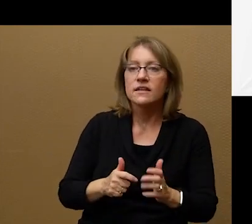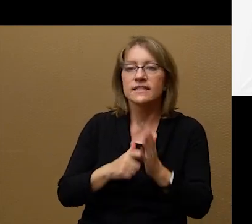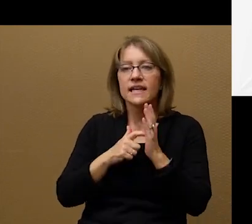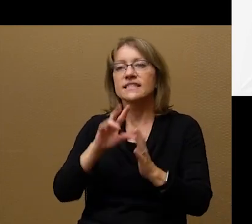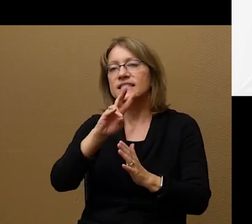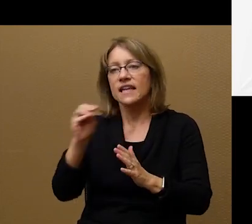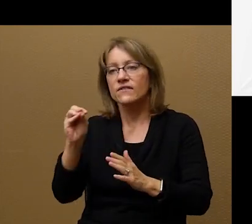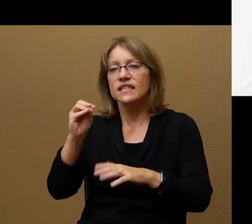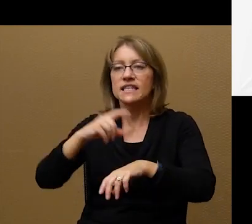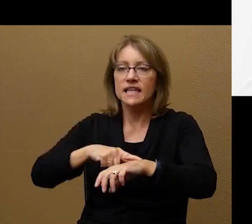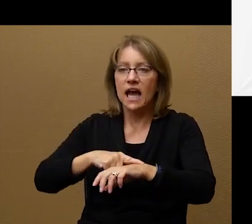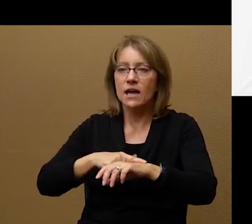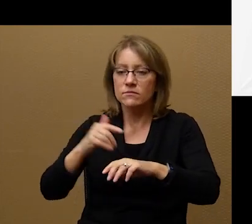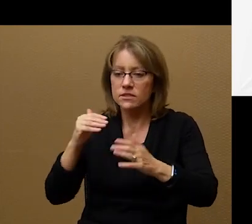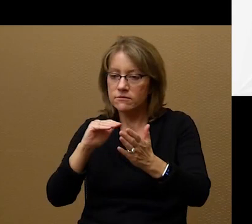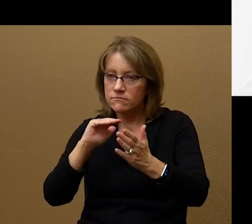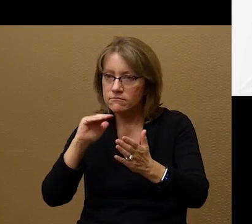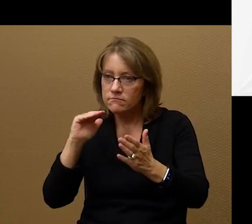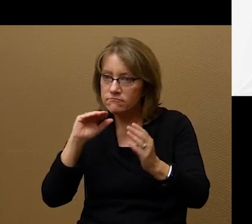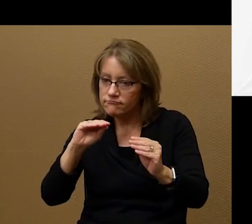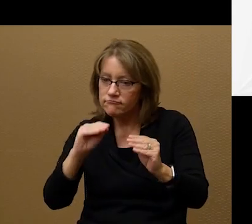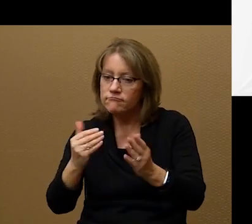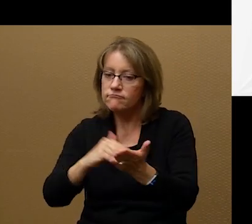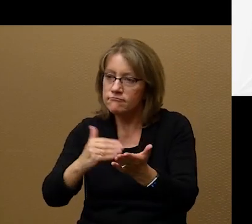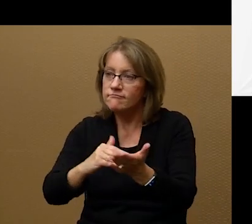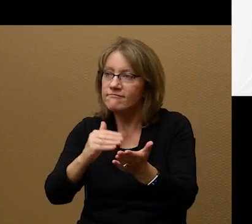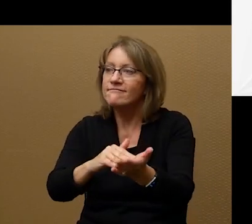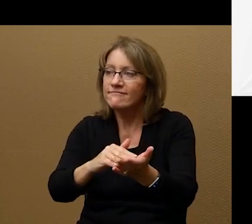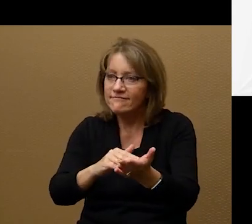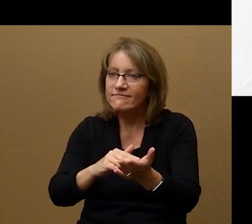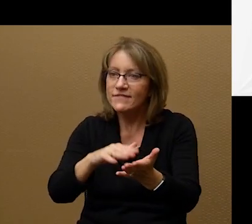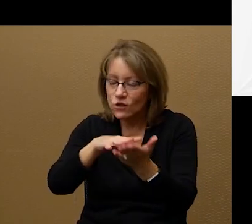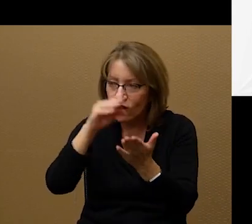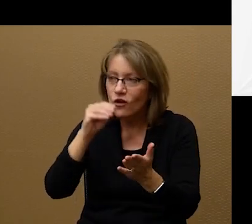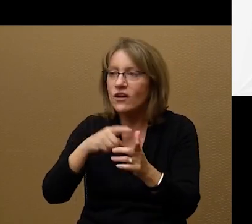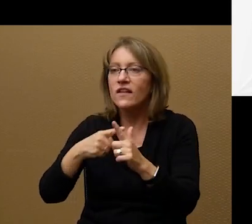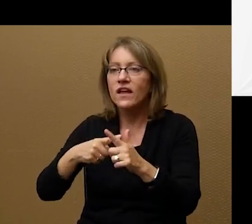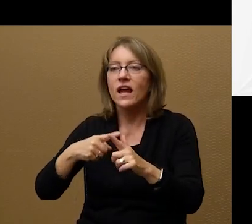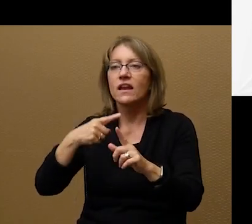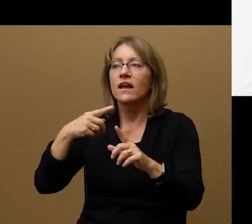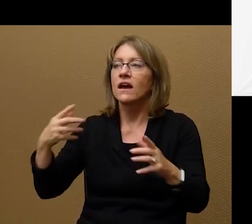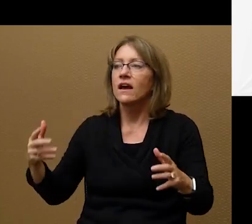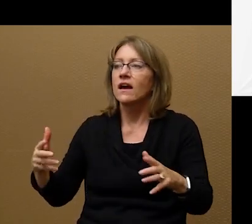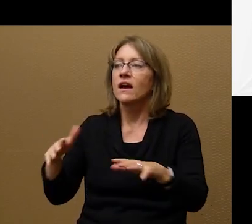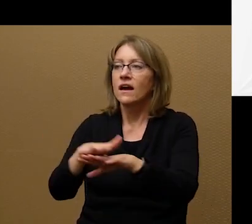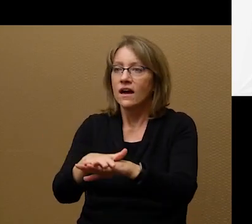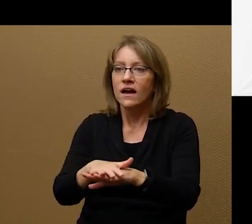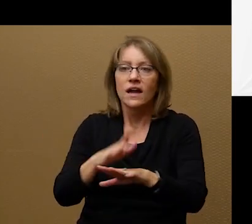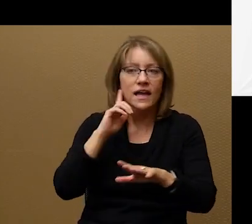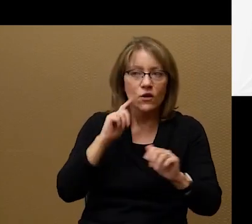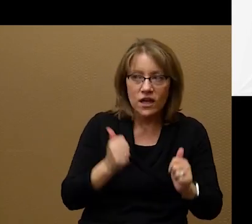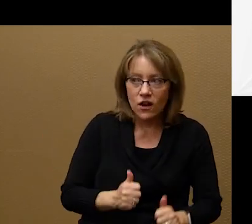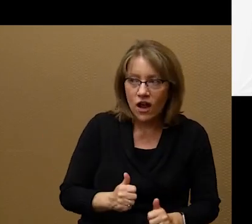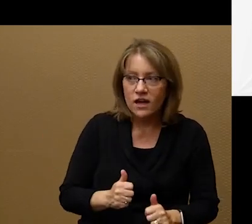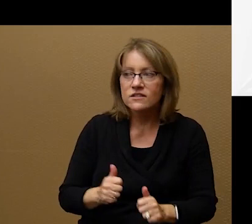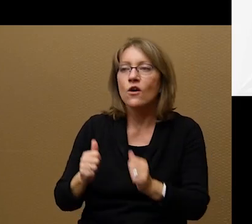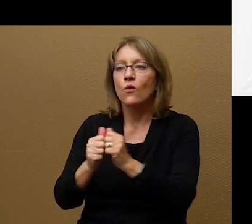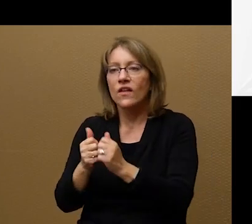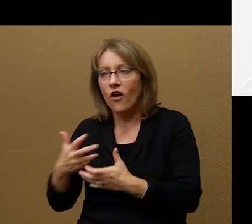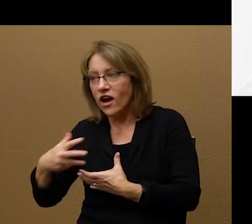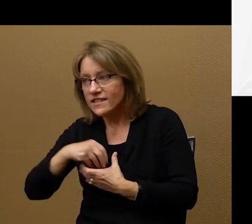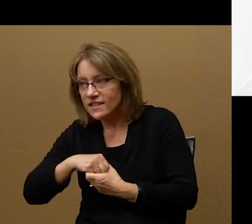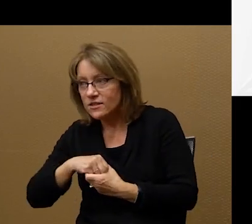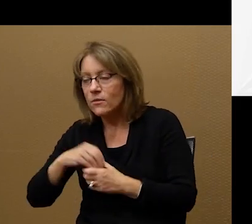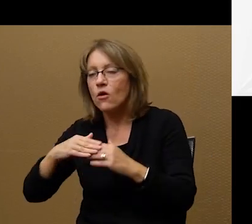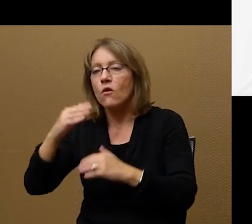it. Then if you add hearing loss with autism, it takes them over 120 times before